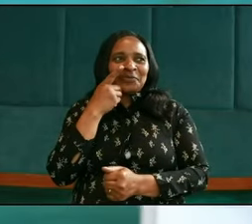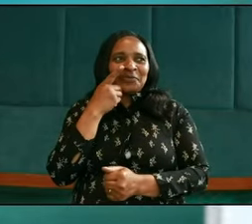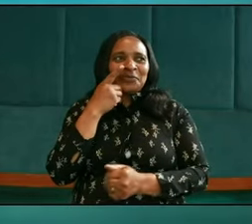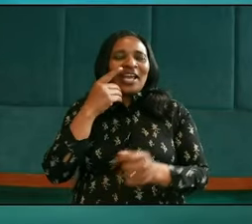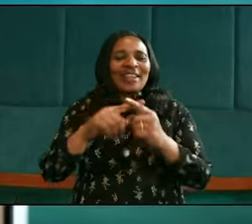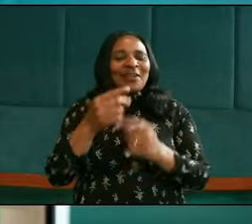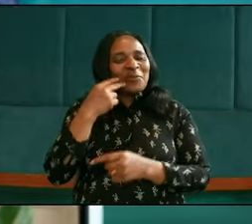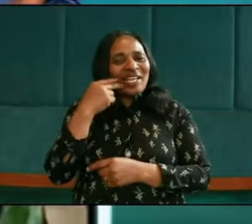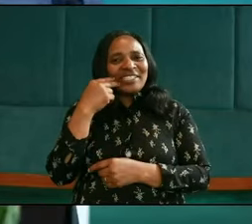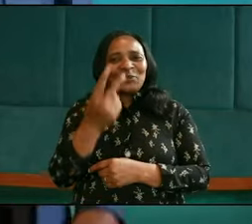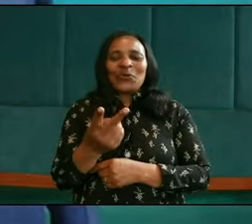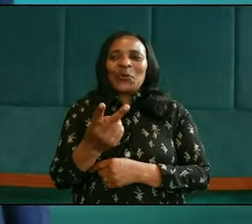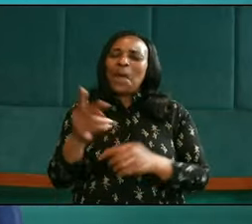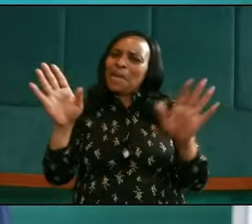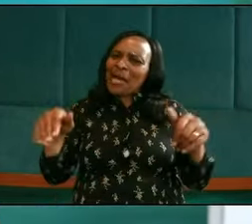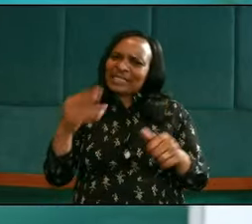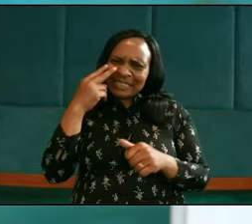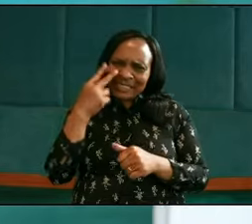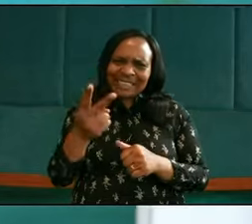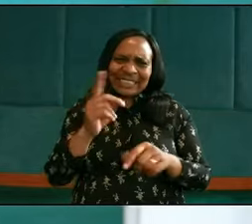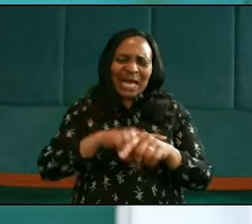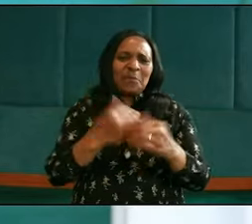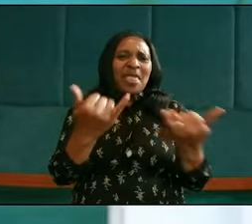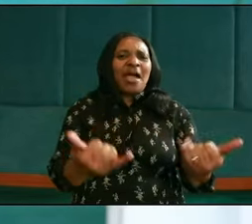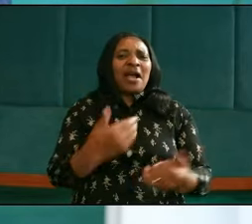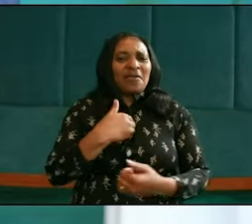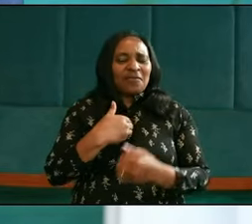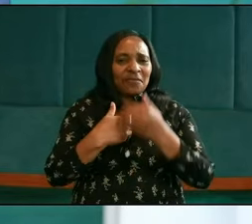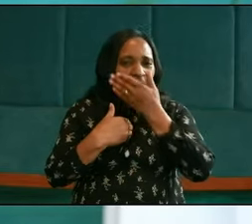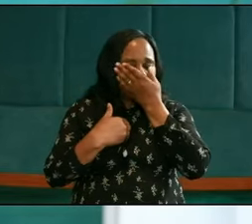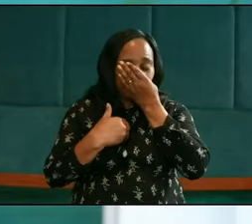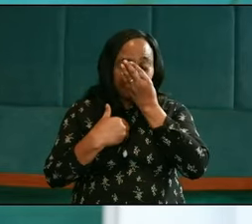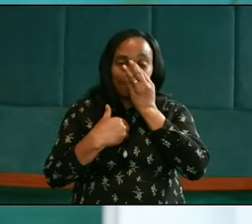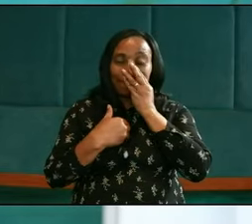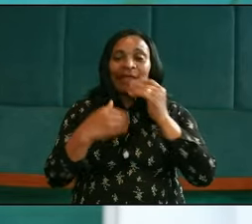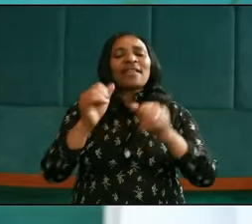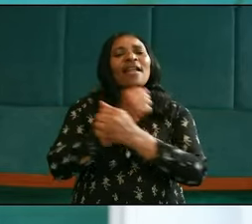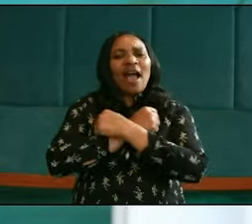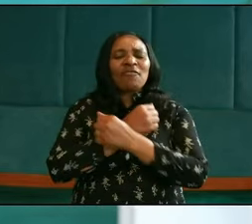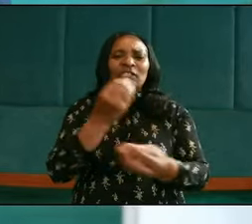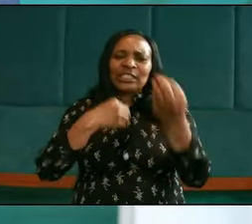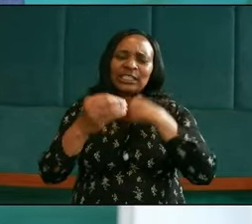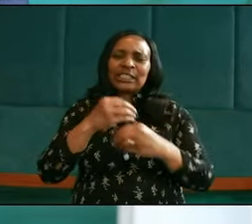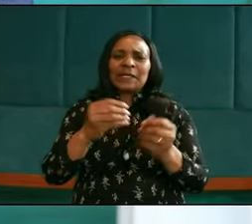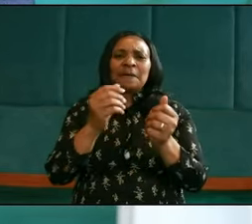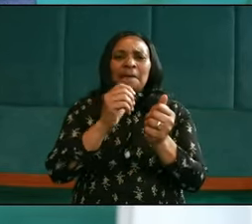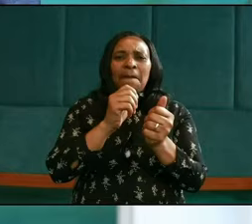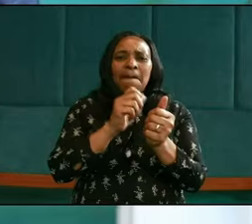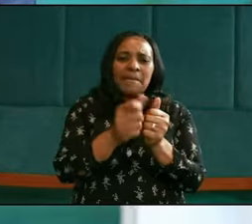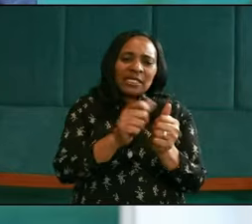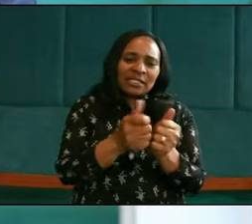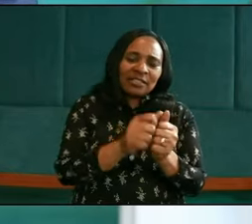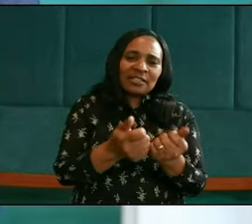And I saw there are some birds I used to see when we were young. They love eating maize. They are not big birds,